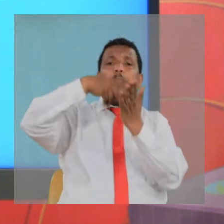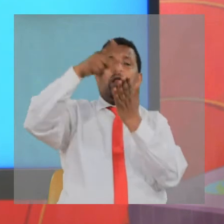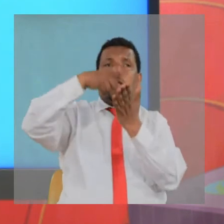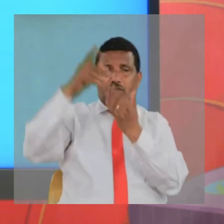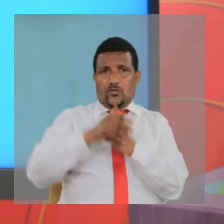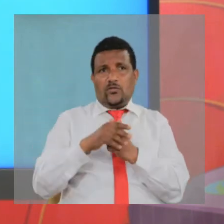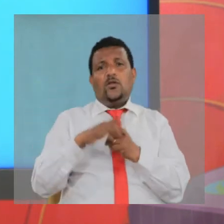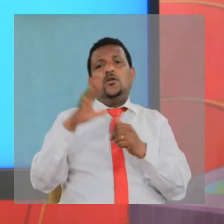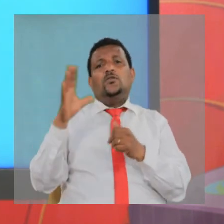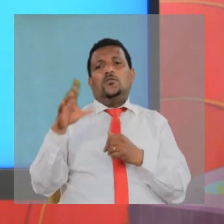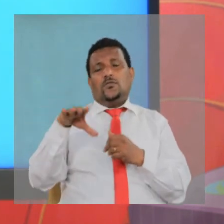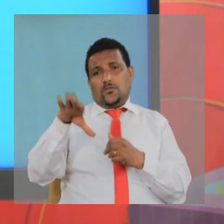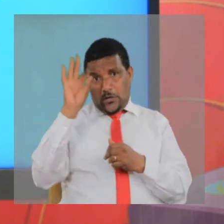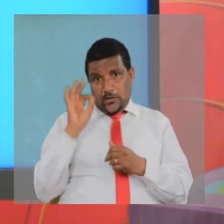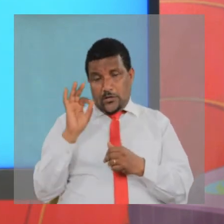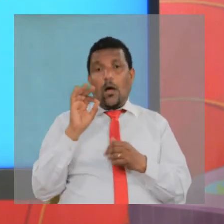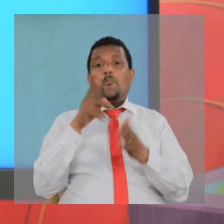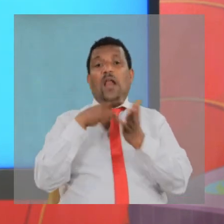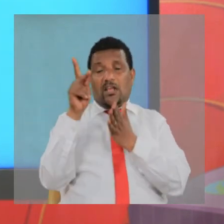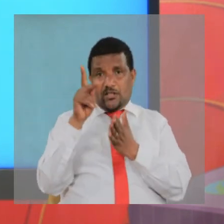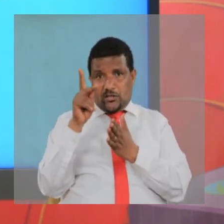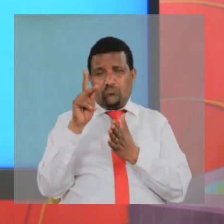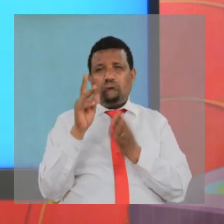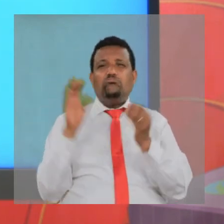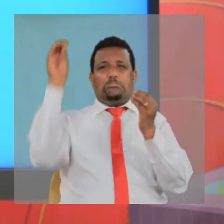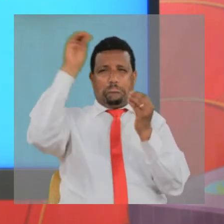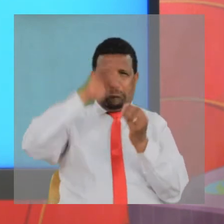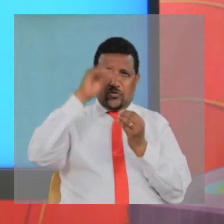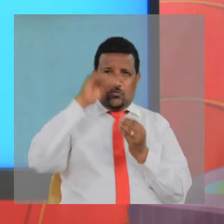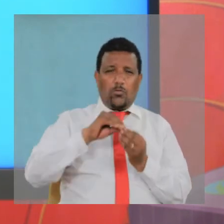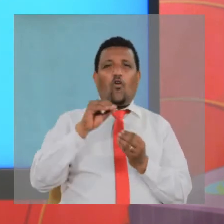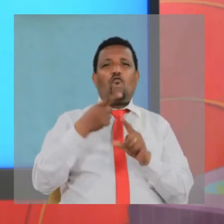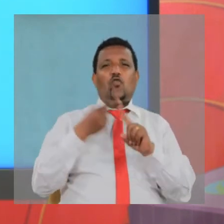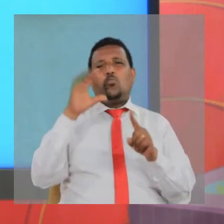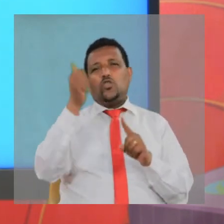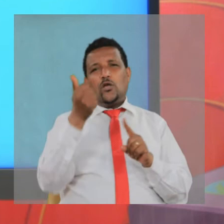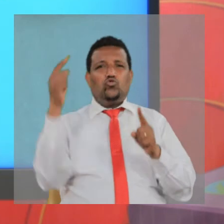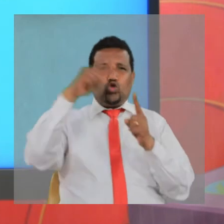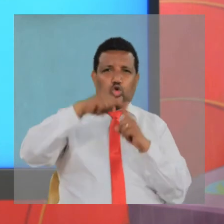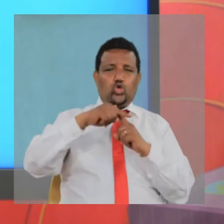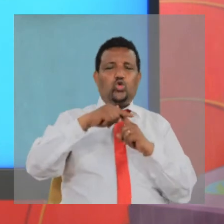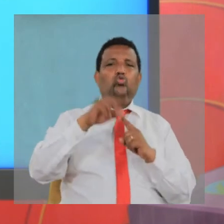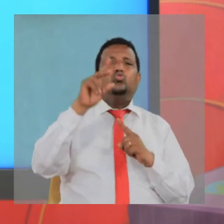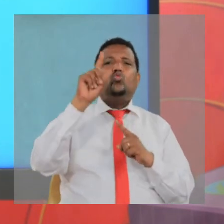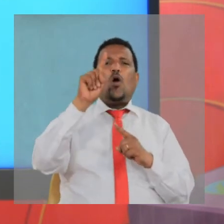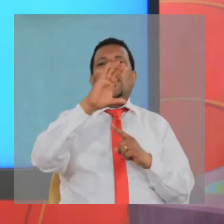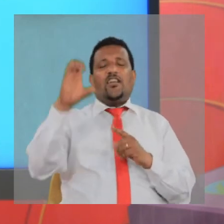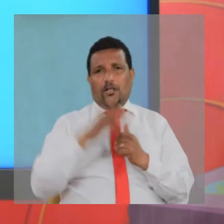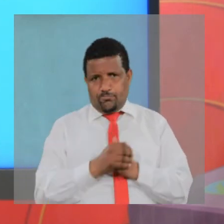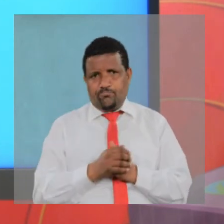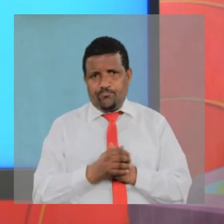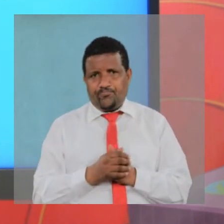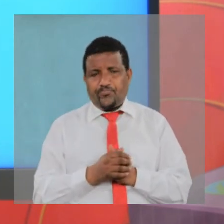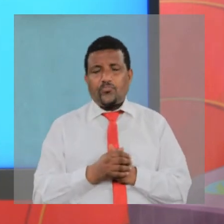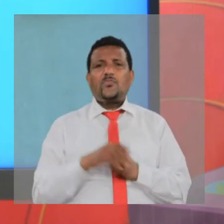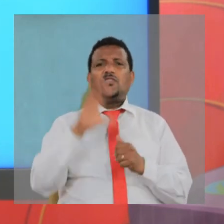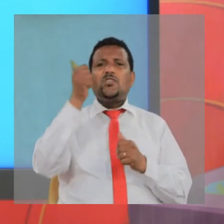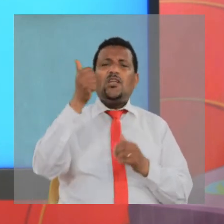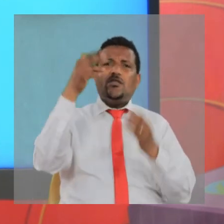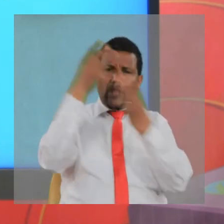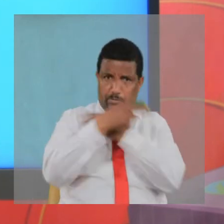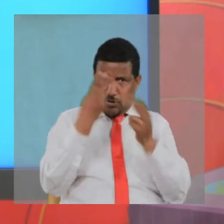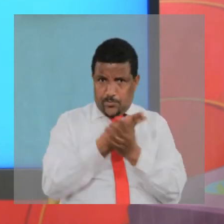Let's take the price is increases from per 10 to 100, 10 times